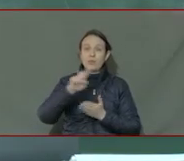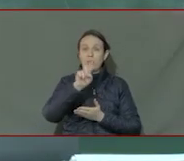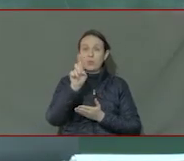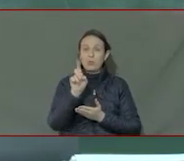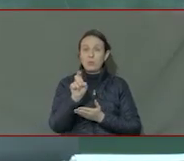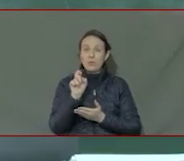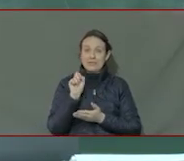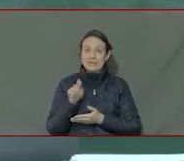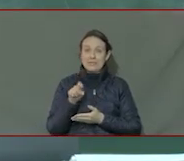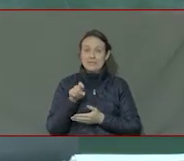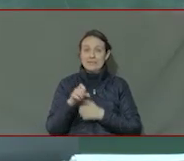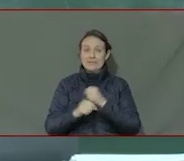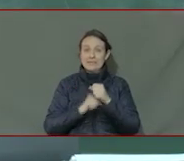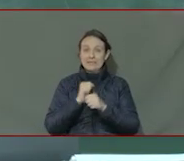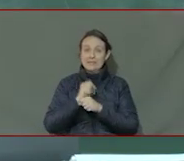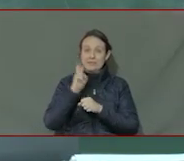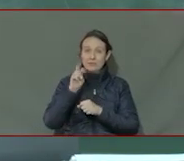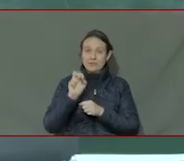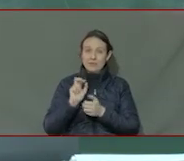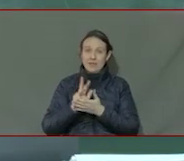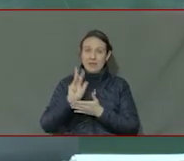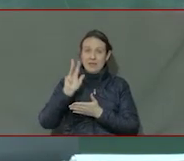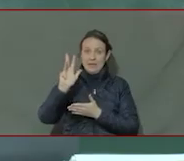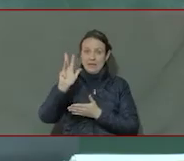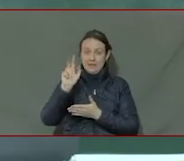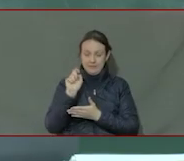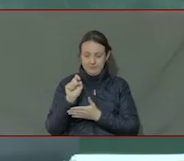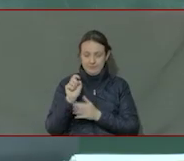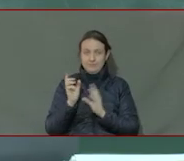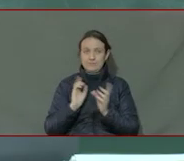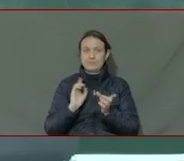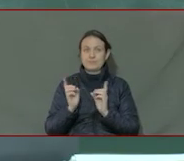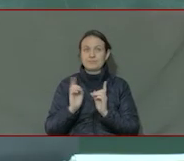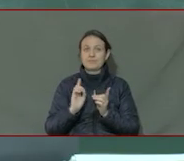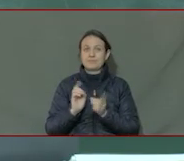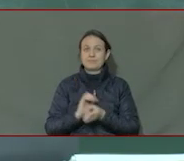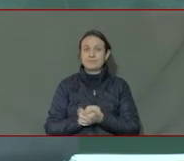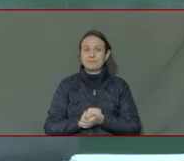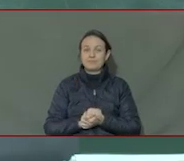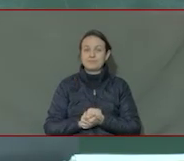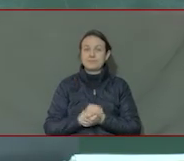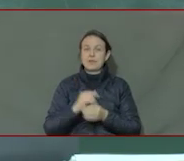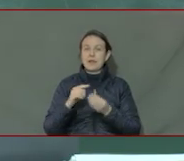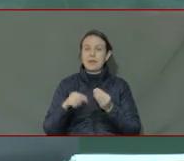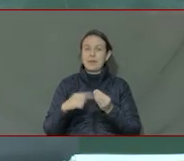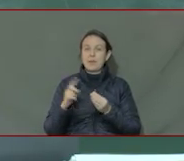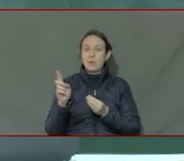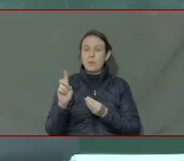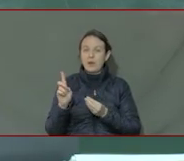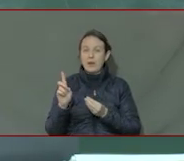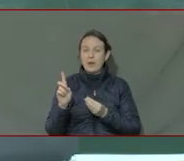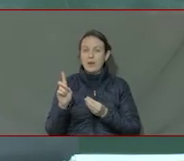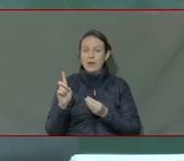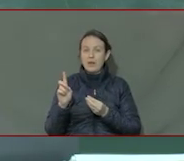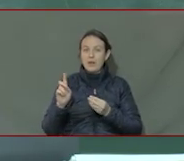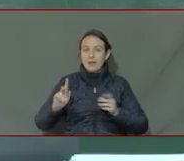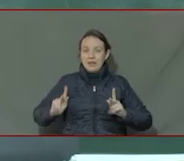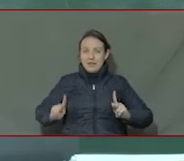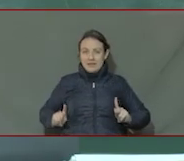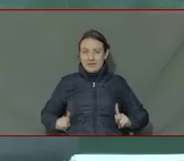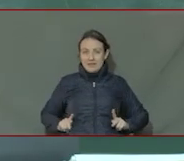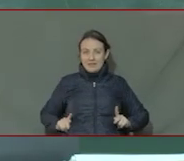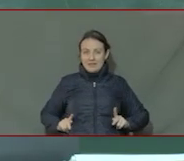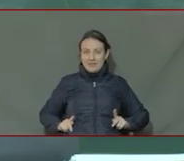which came from 2019, as far as I remember. It's all about what happens in the kidneys. It's all